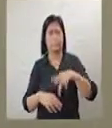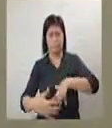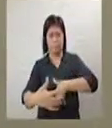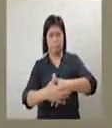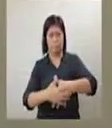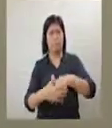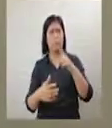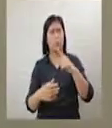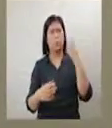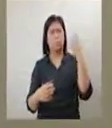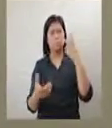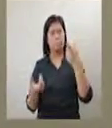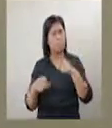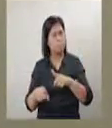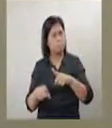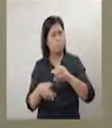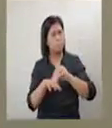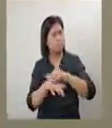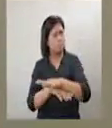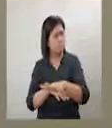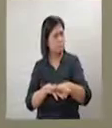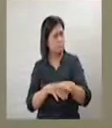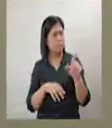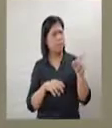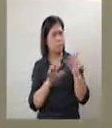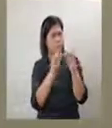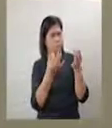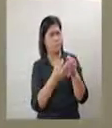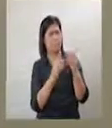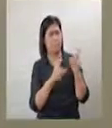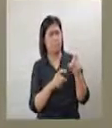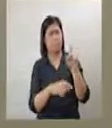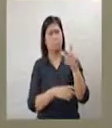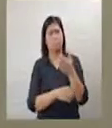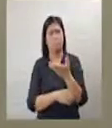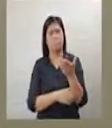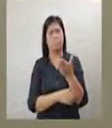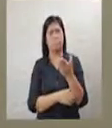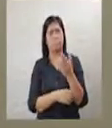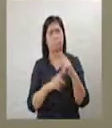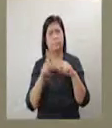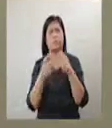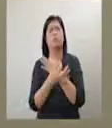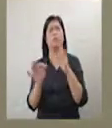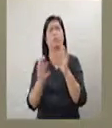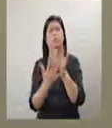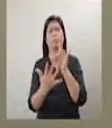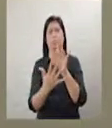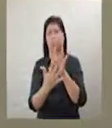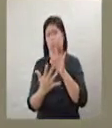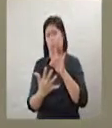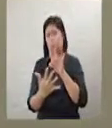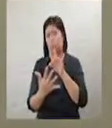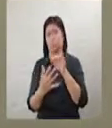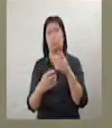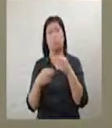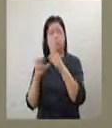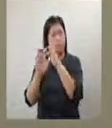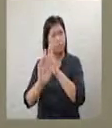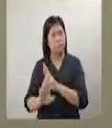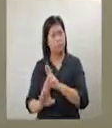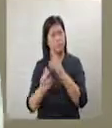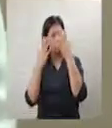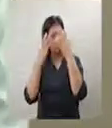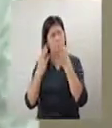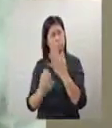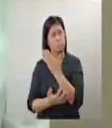So it must be freedom of choice. And that's why we must respect the decision of family and how to manage the numbers of